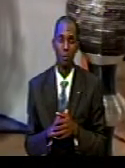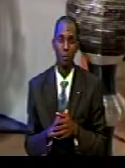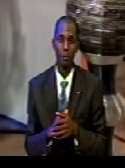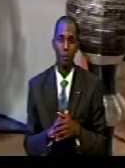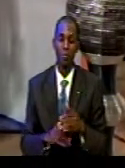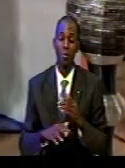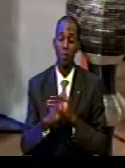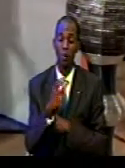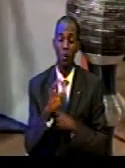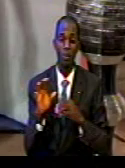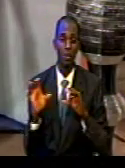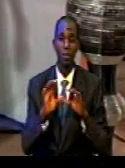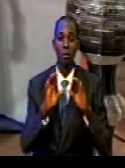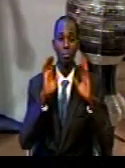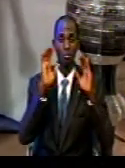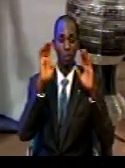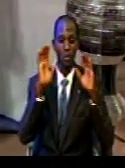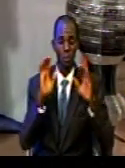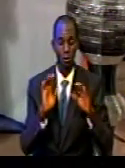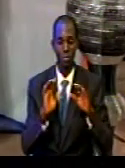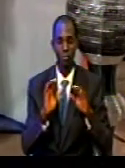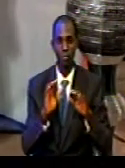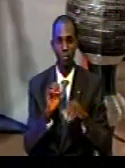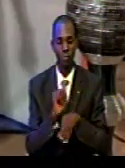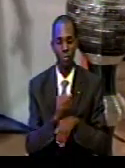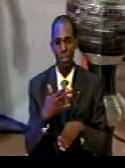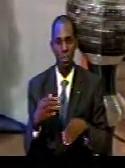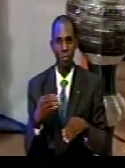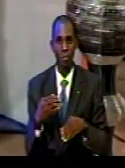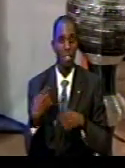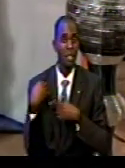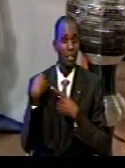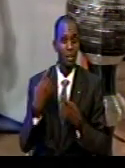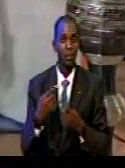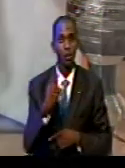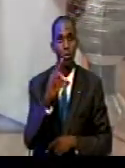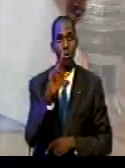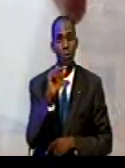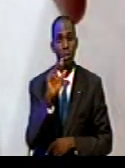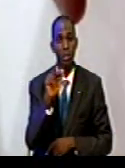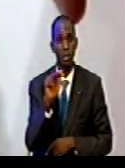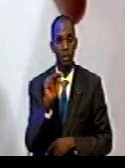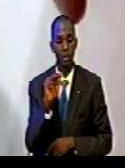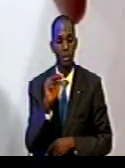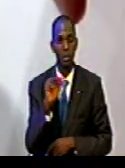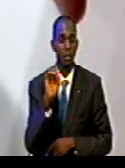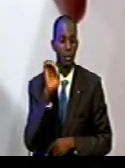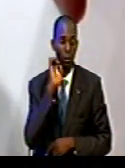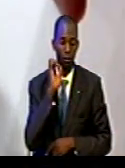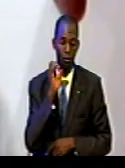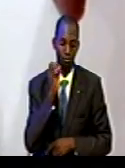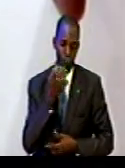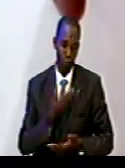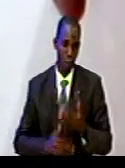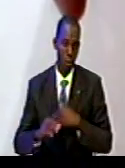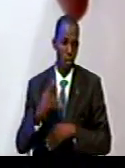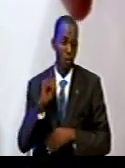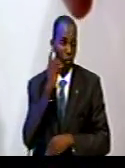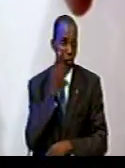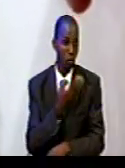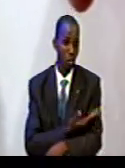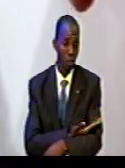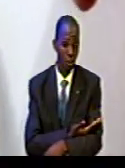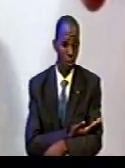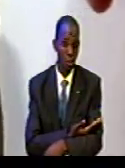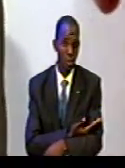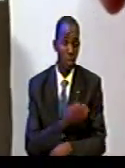mom, I don't know how to say it, but God do a miracle thing for me. Since 2013 that I give birth to my daughter,